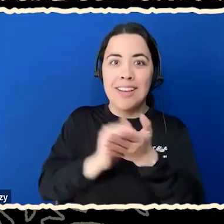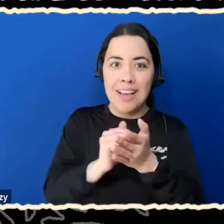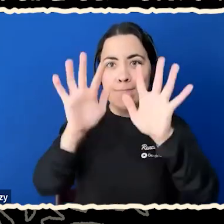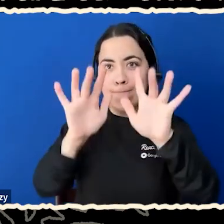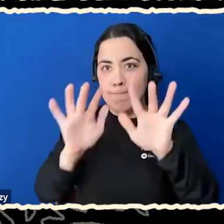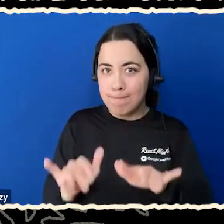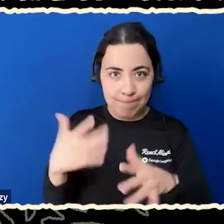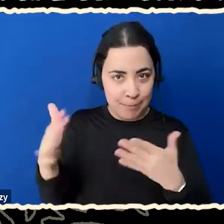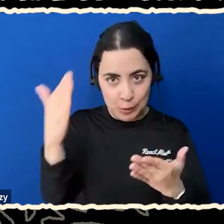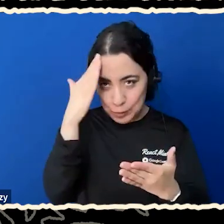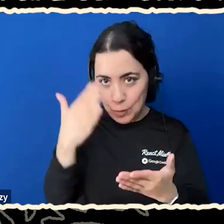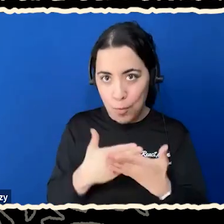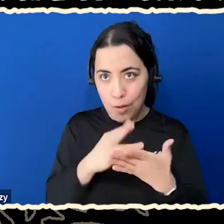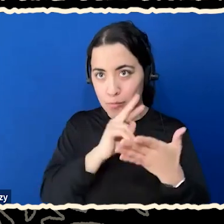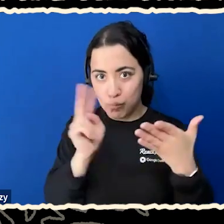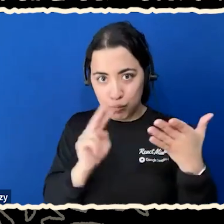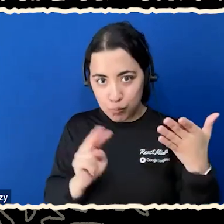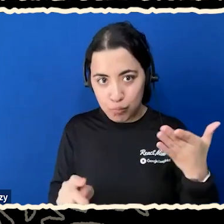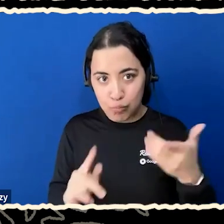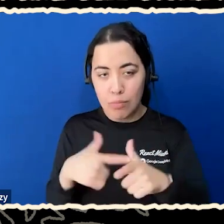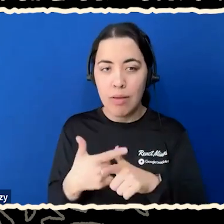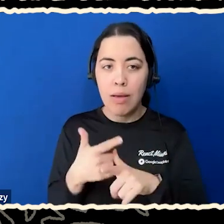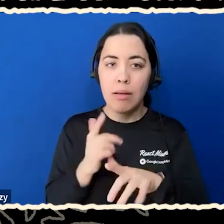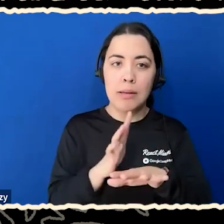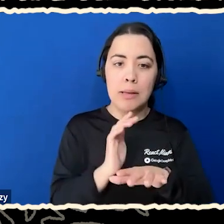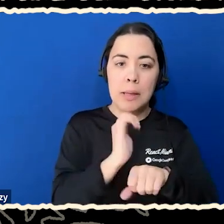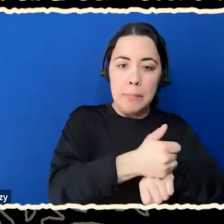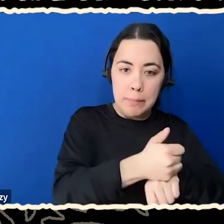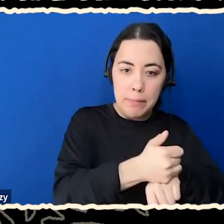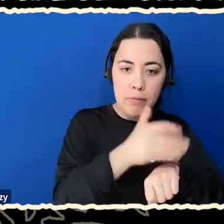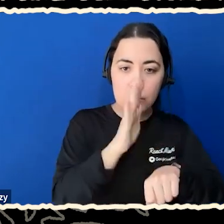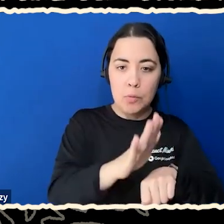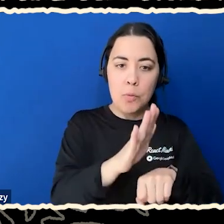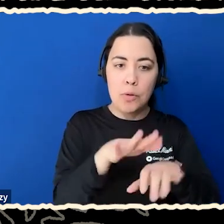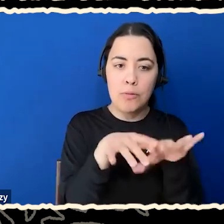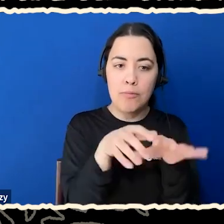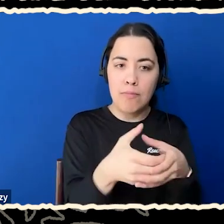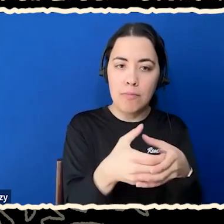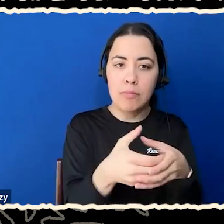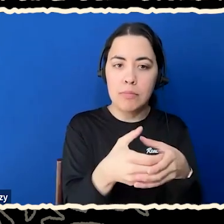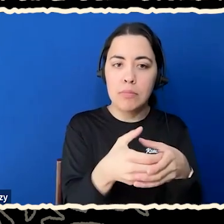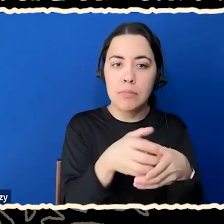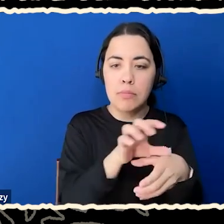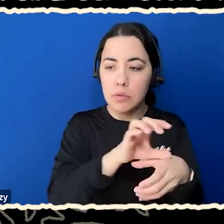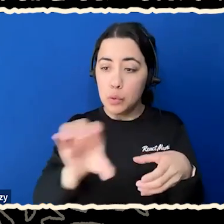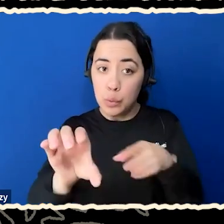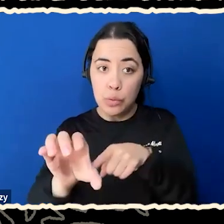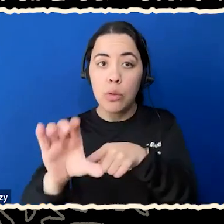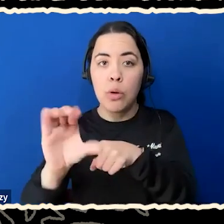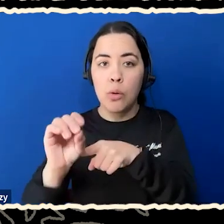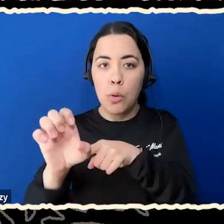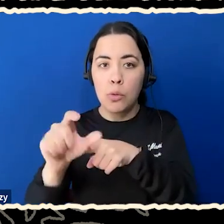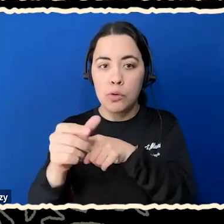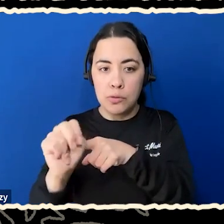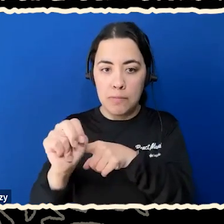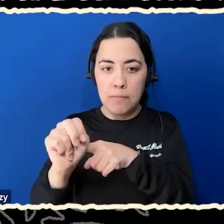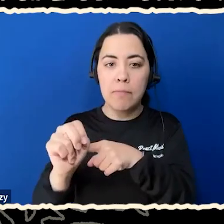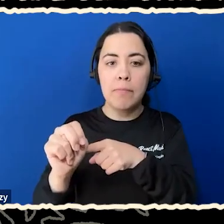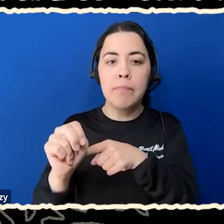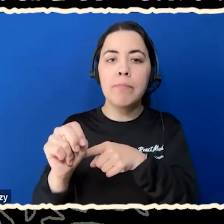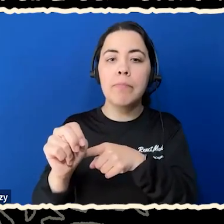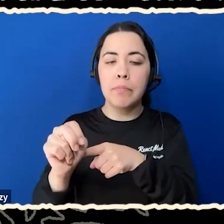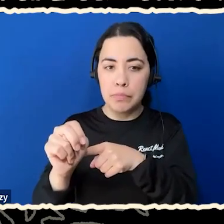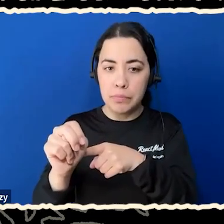you can implement your class that is a delegate to this code gen glue code, and it